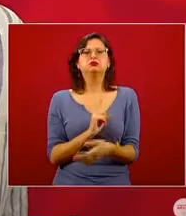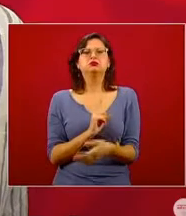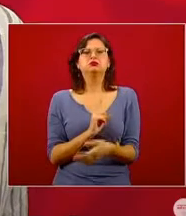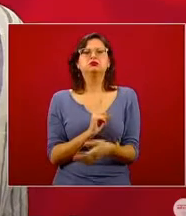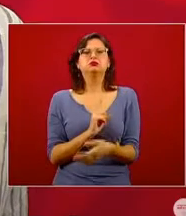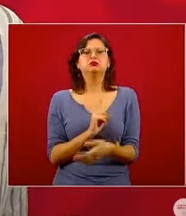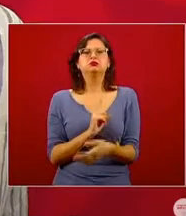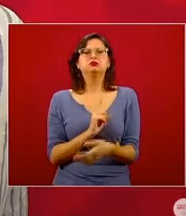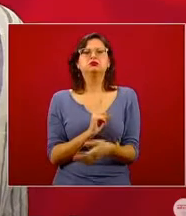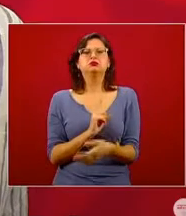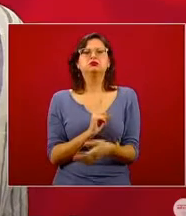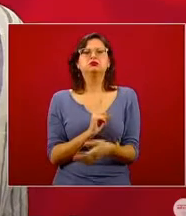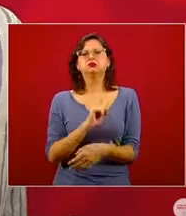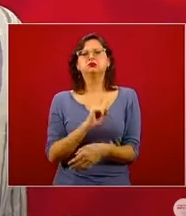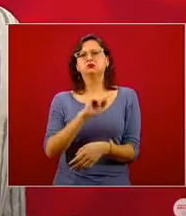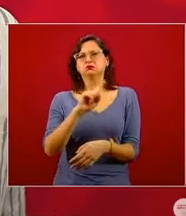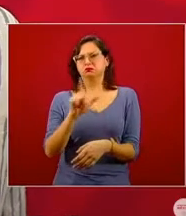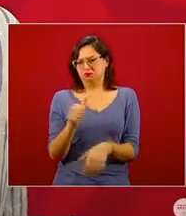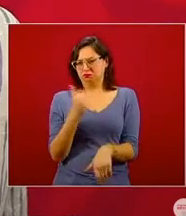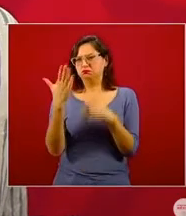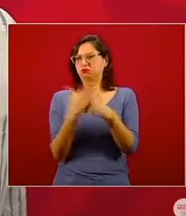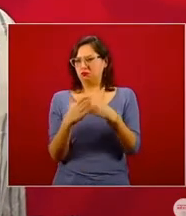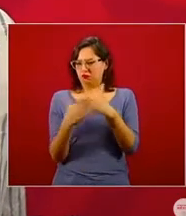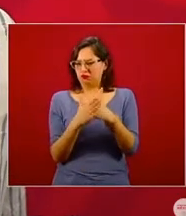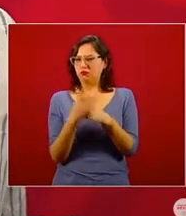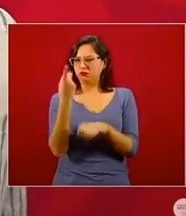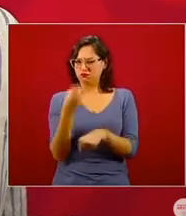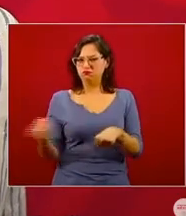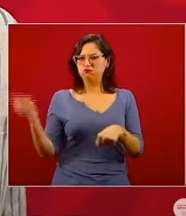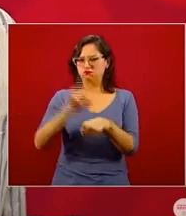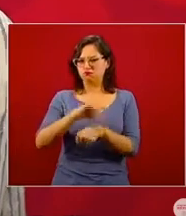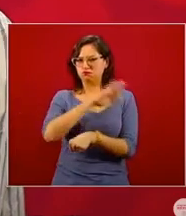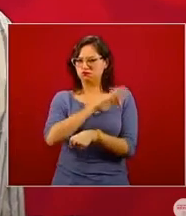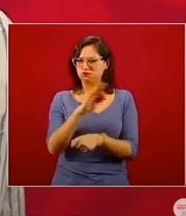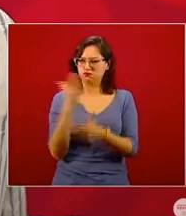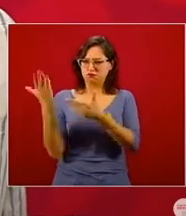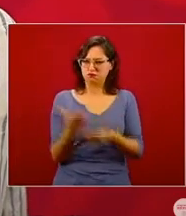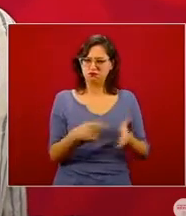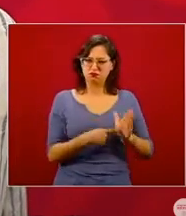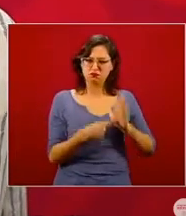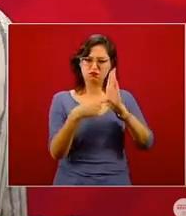specifically about global pandemic